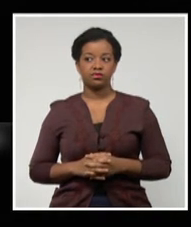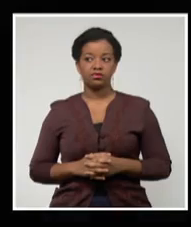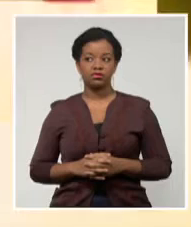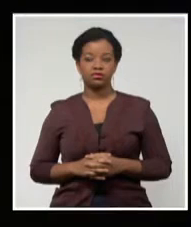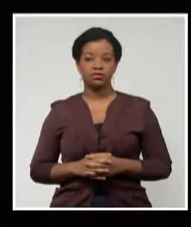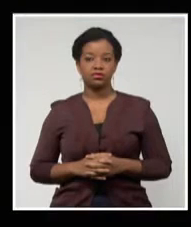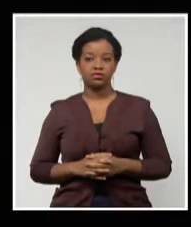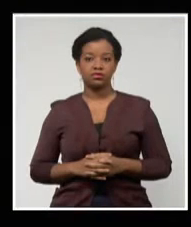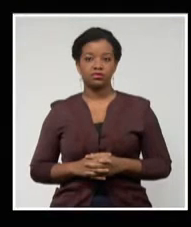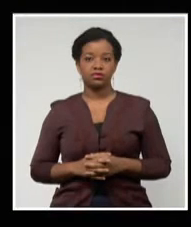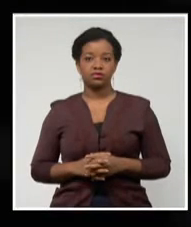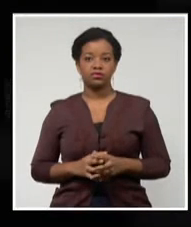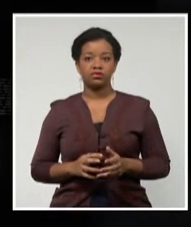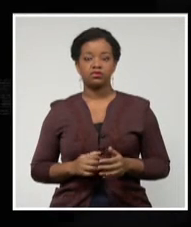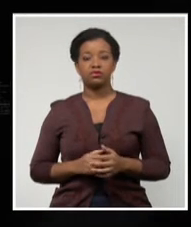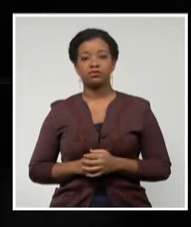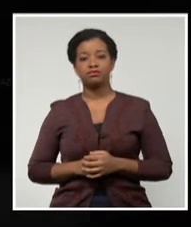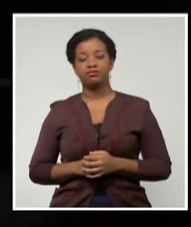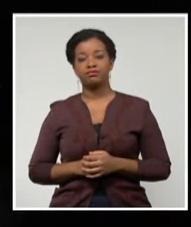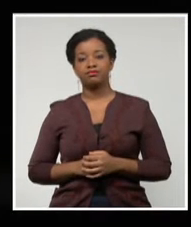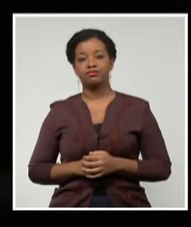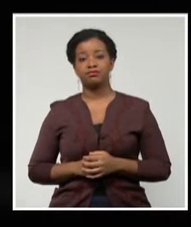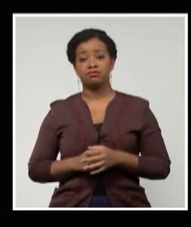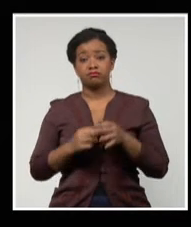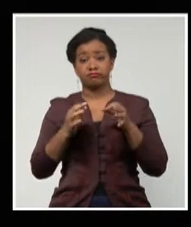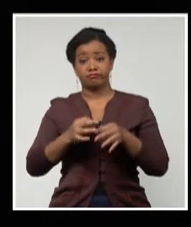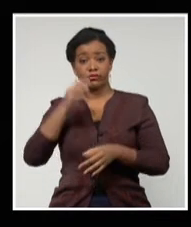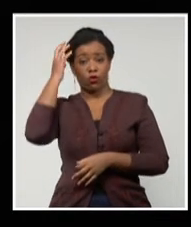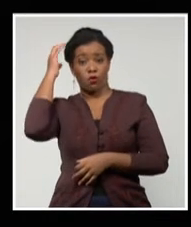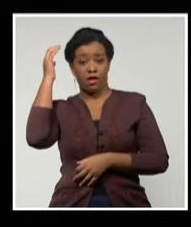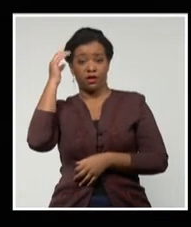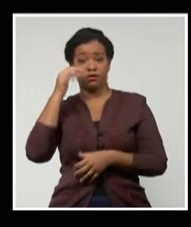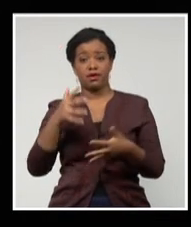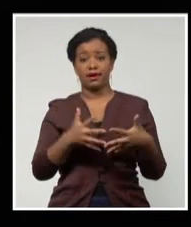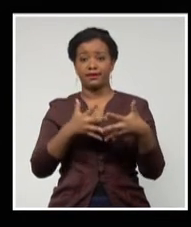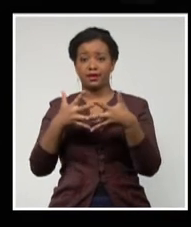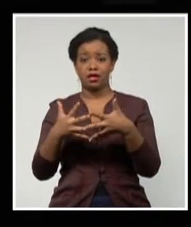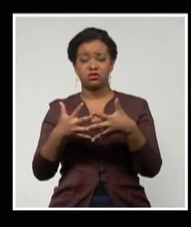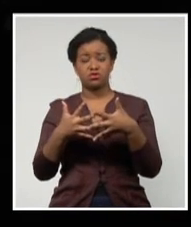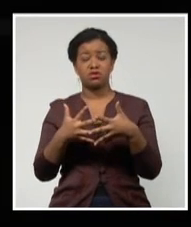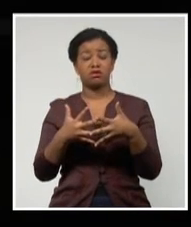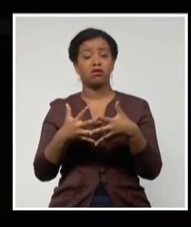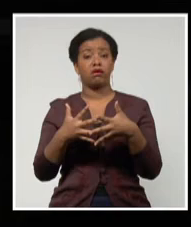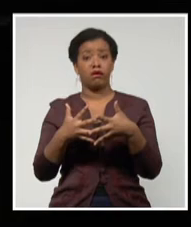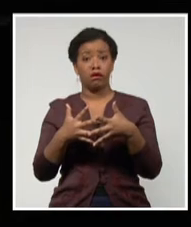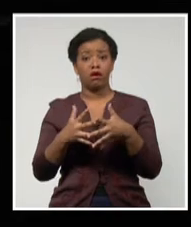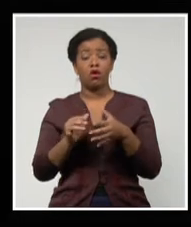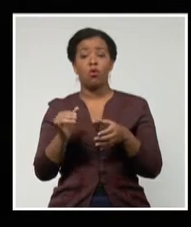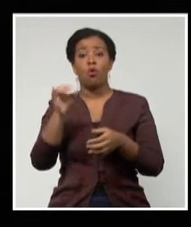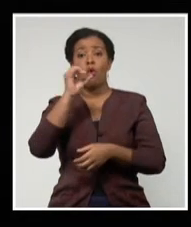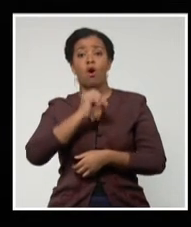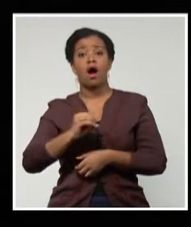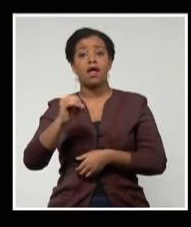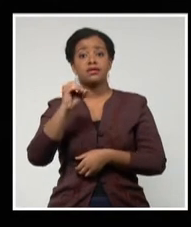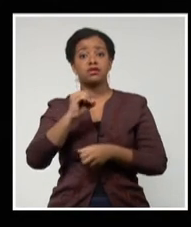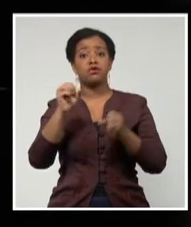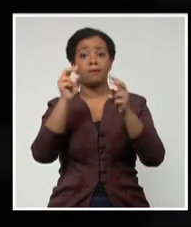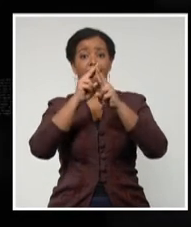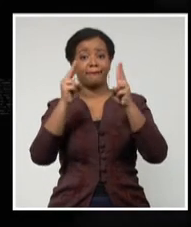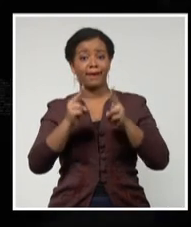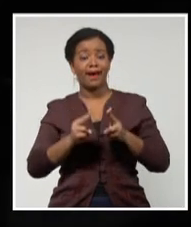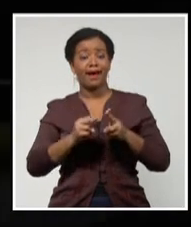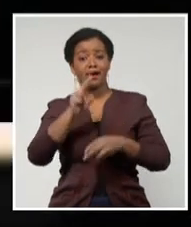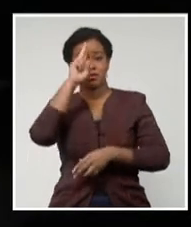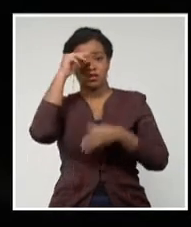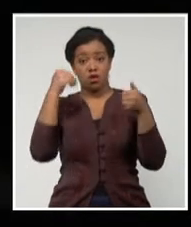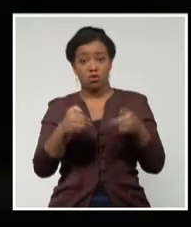Qatar. Las acusaciones del gobierno de Estados Unidos llegaron incluso hasta la Organización Panamericana de la Salud. Justo en